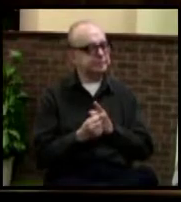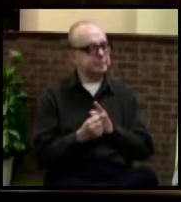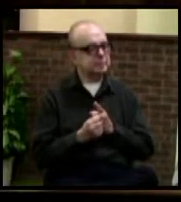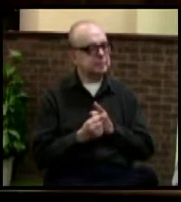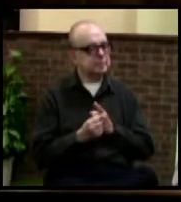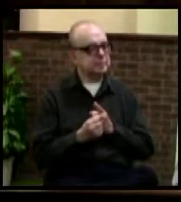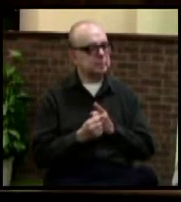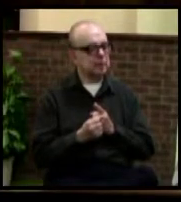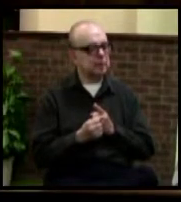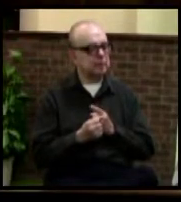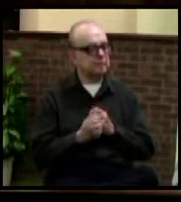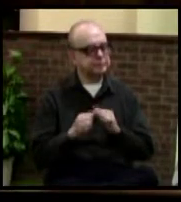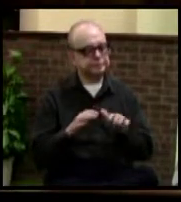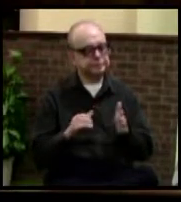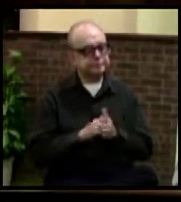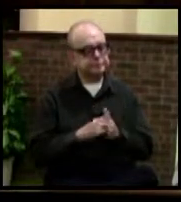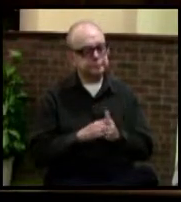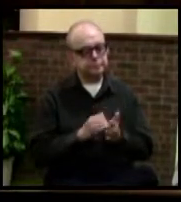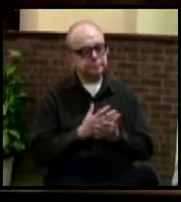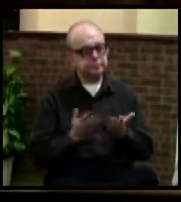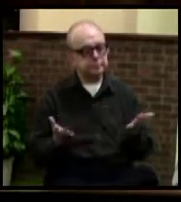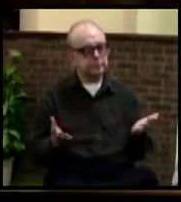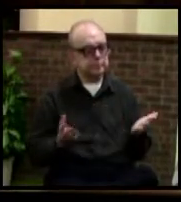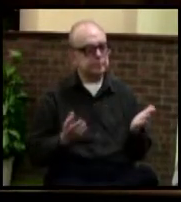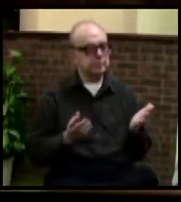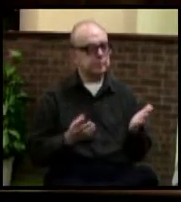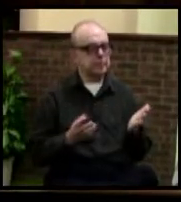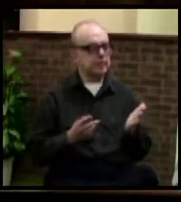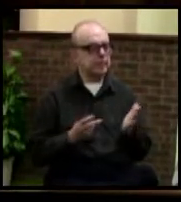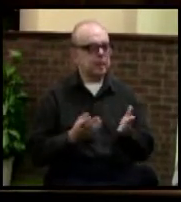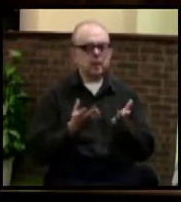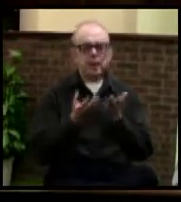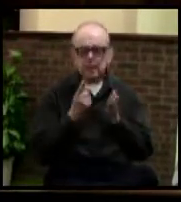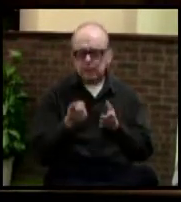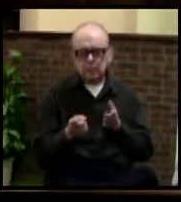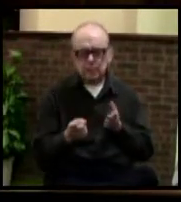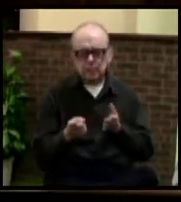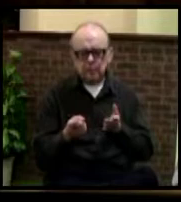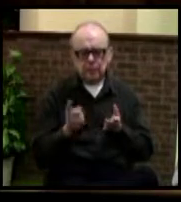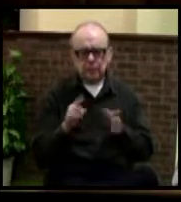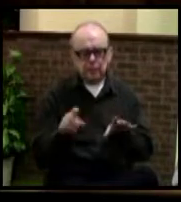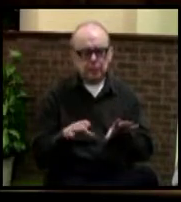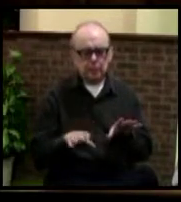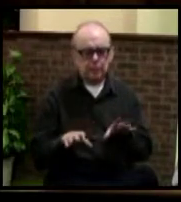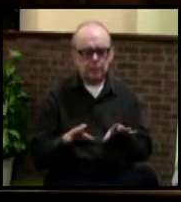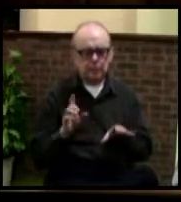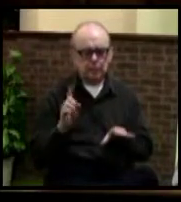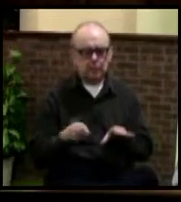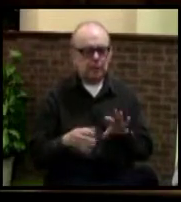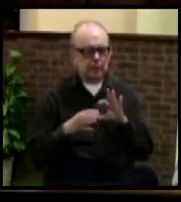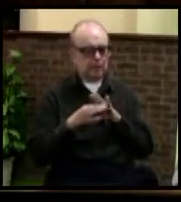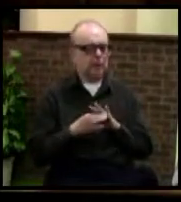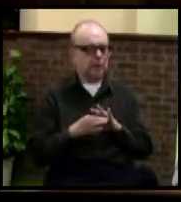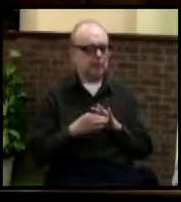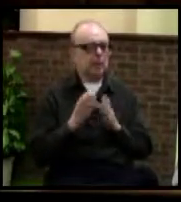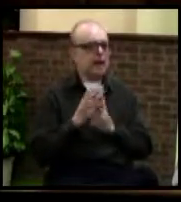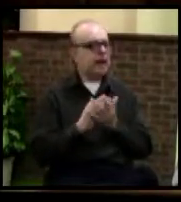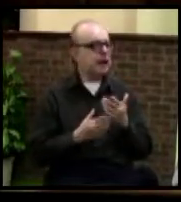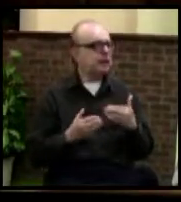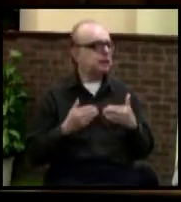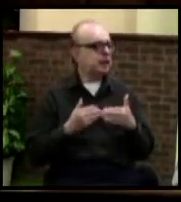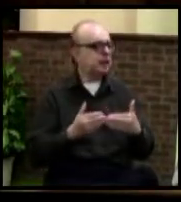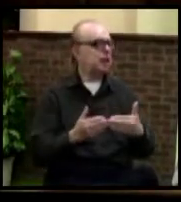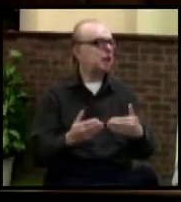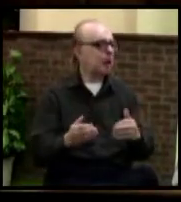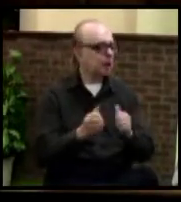situation. And how do you do those things? And he pleaded with them. He says, here's what you need. You need some unity and